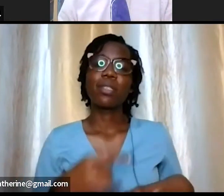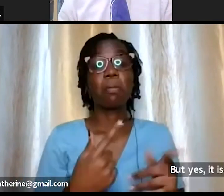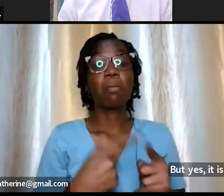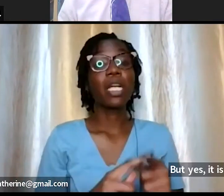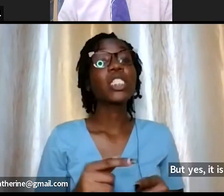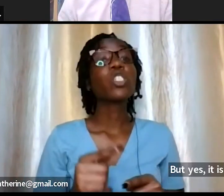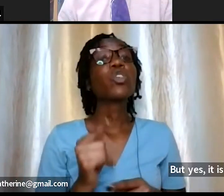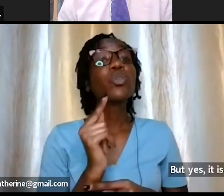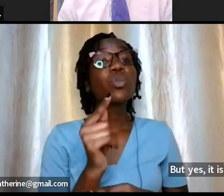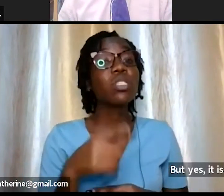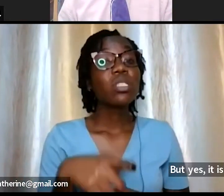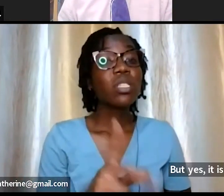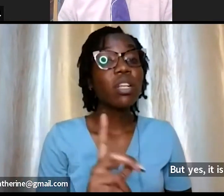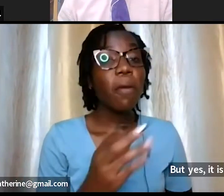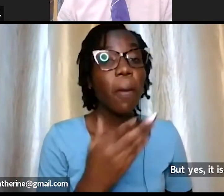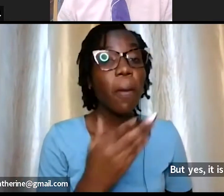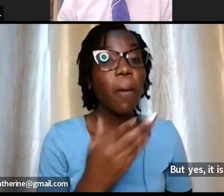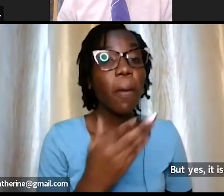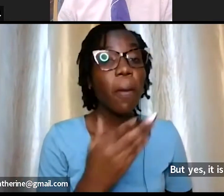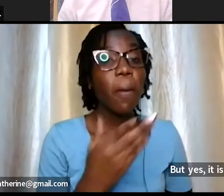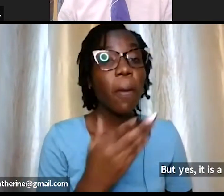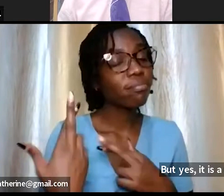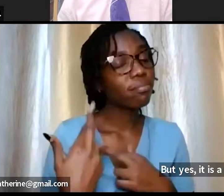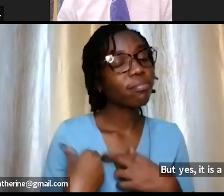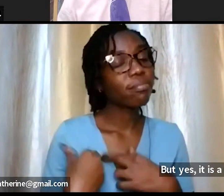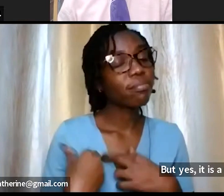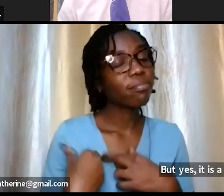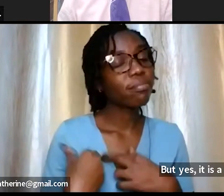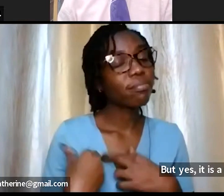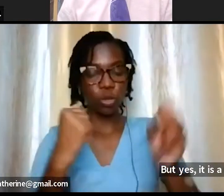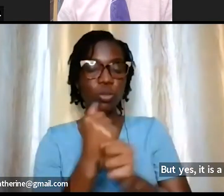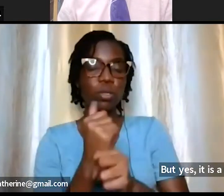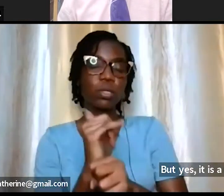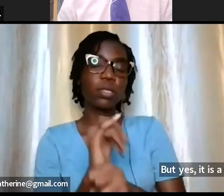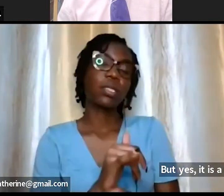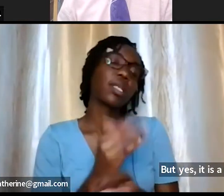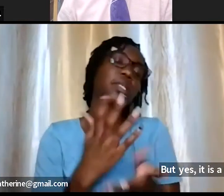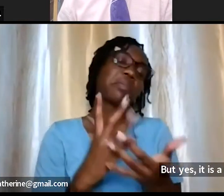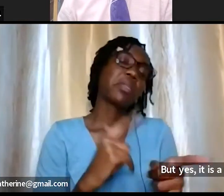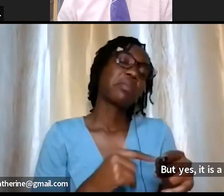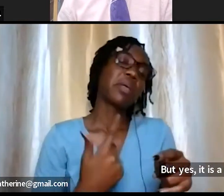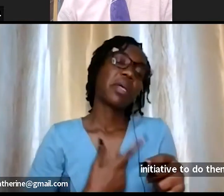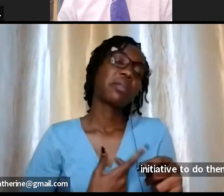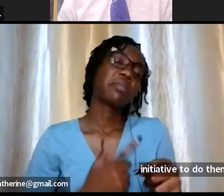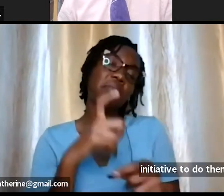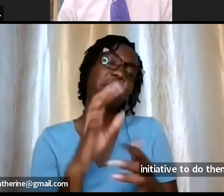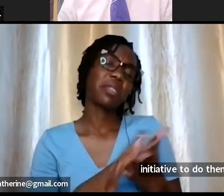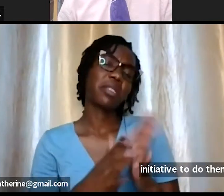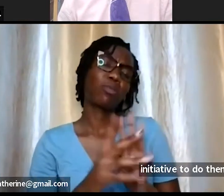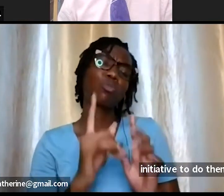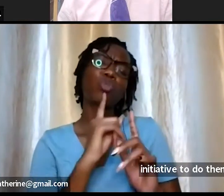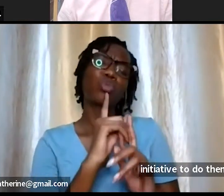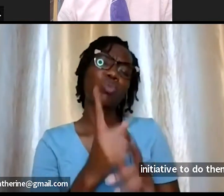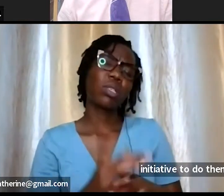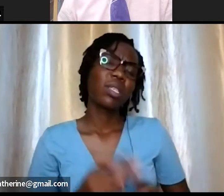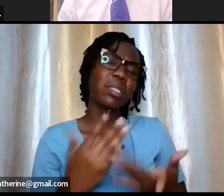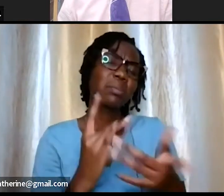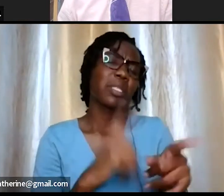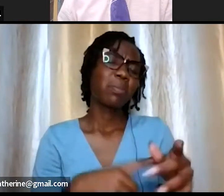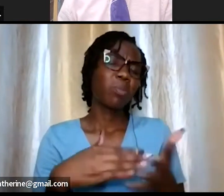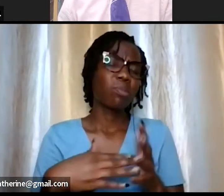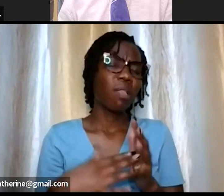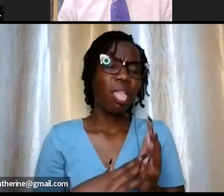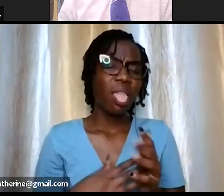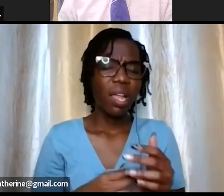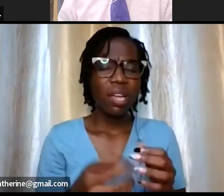these initiatives to do them. By the way, sometimes you just need to be sure. You know, sometimes pick information from here and then go and look like you own